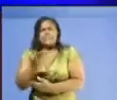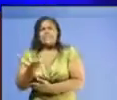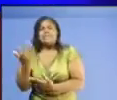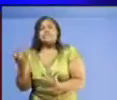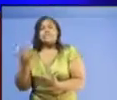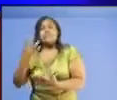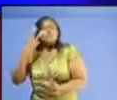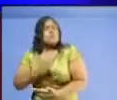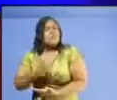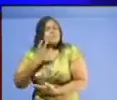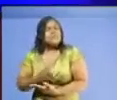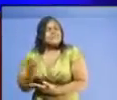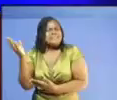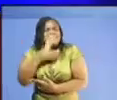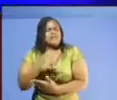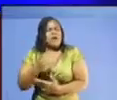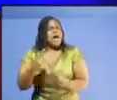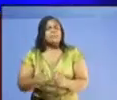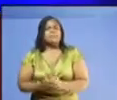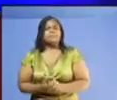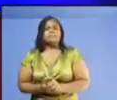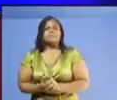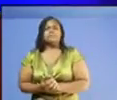would have wished never happened.